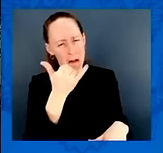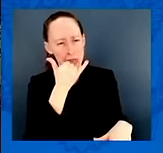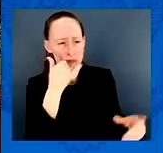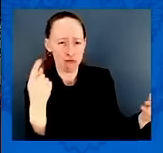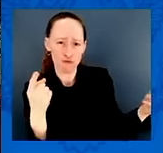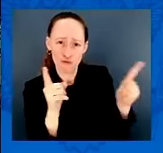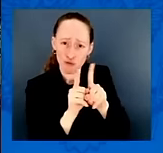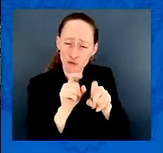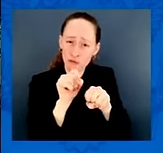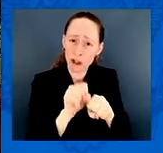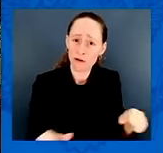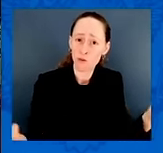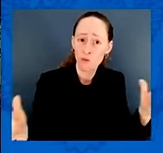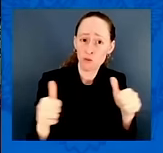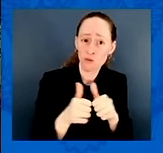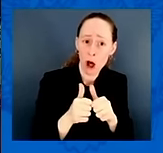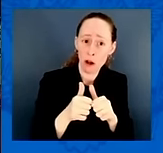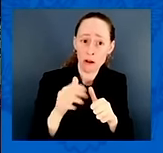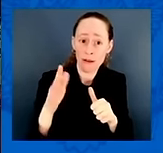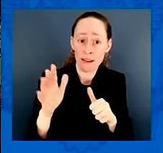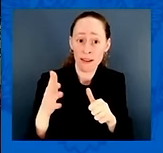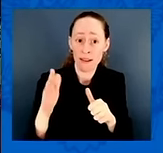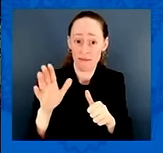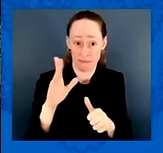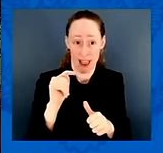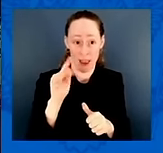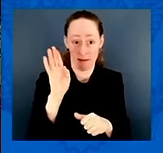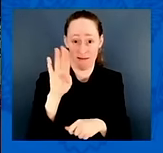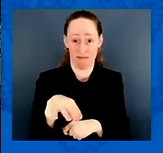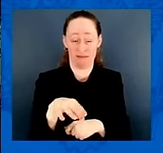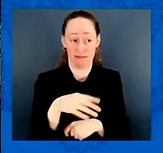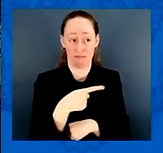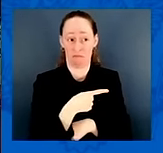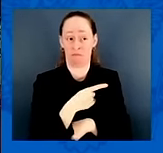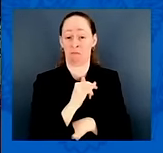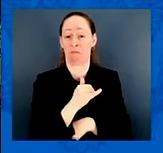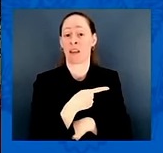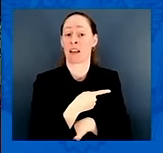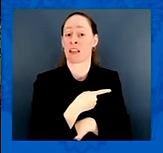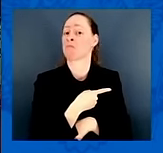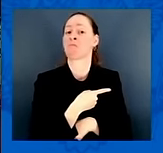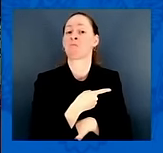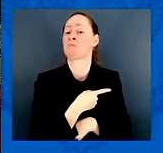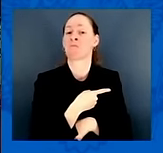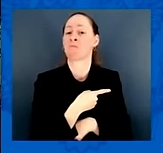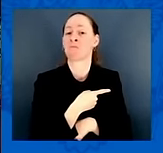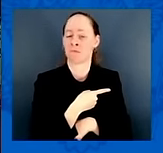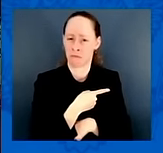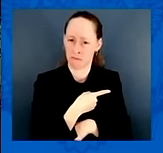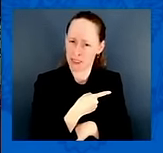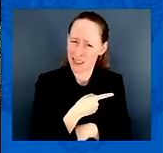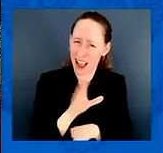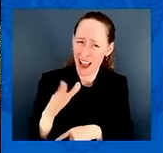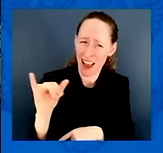will not do. I will not demonize immigrants, saying they are poison in the blood of our country.